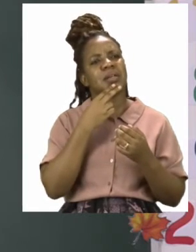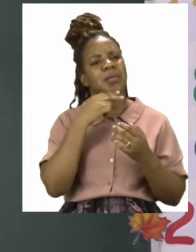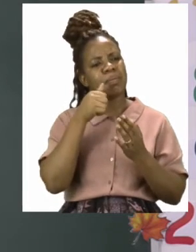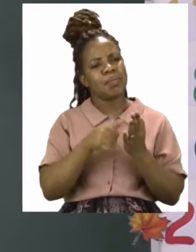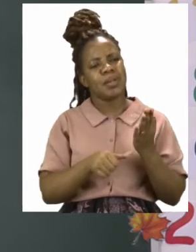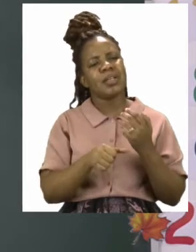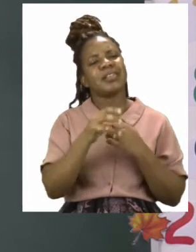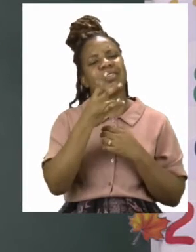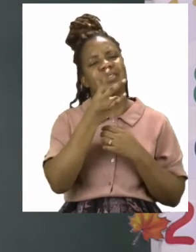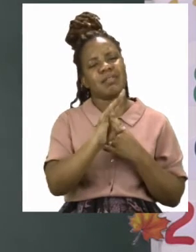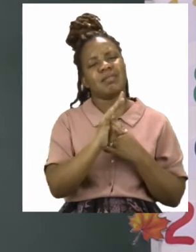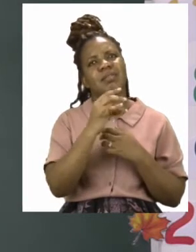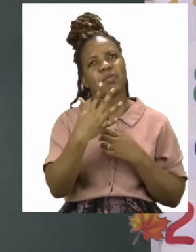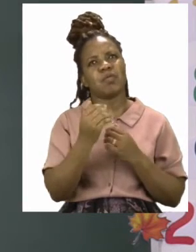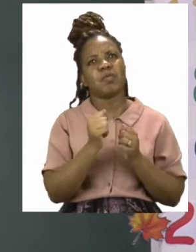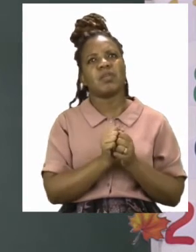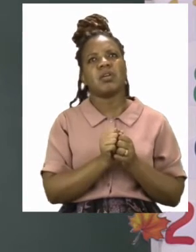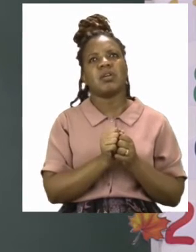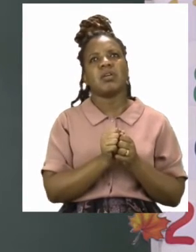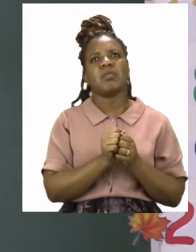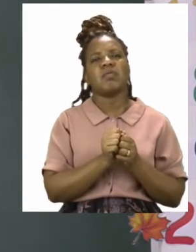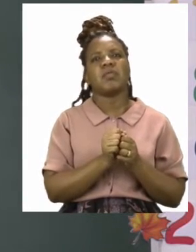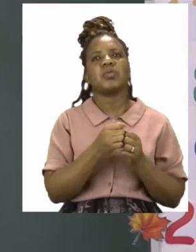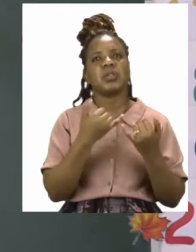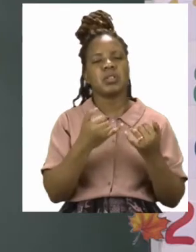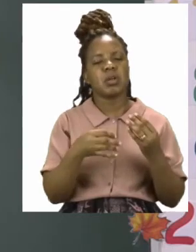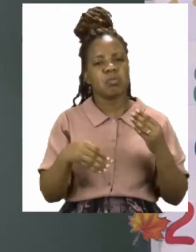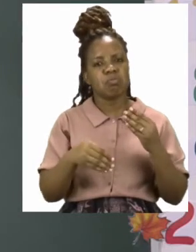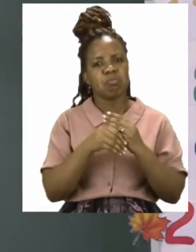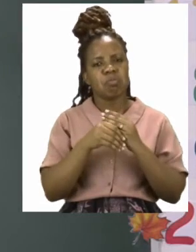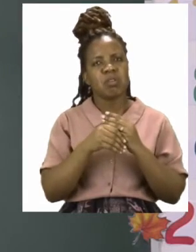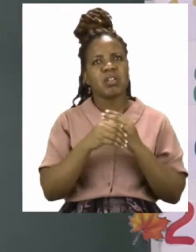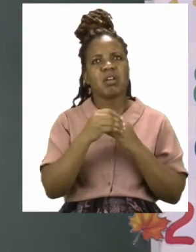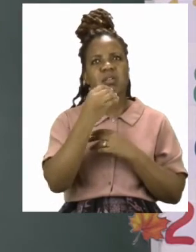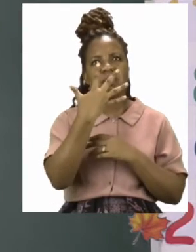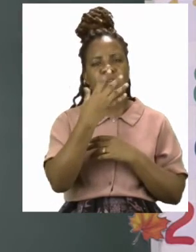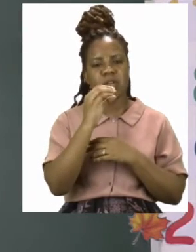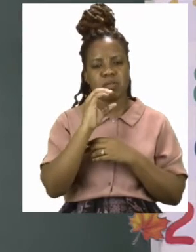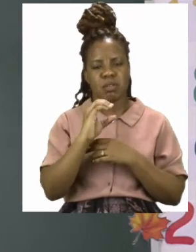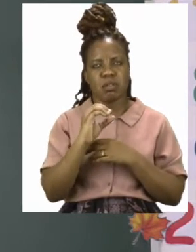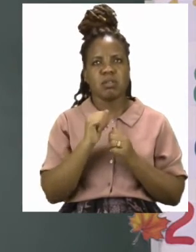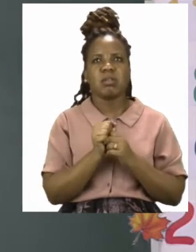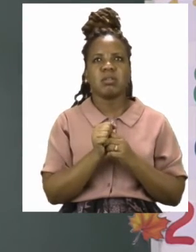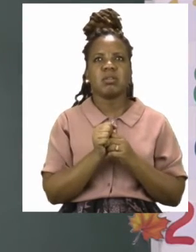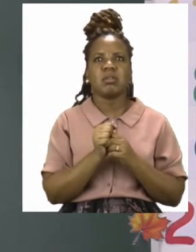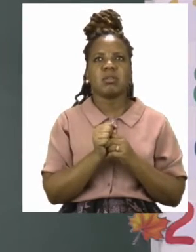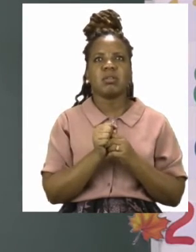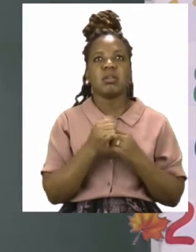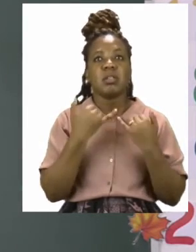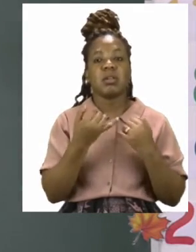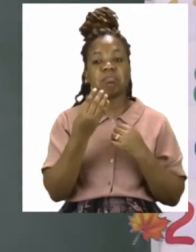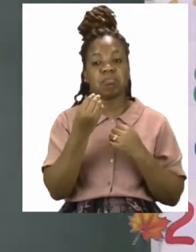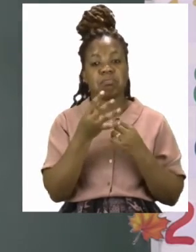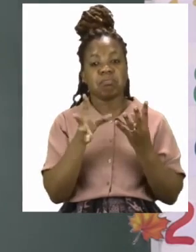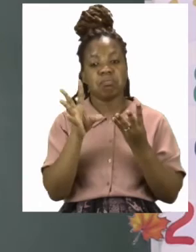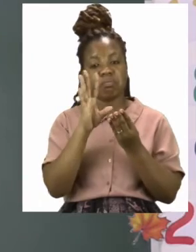5-cent coin, and now I have enough to buy the pencil. So, that's how